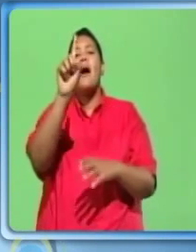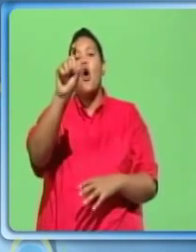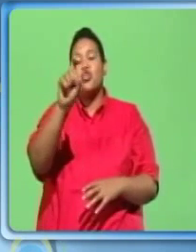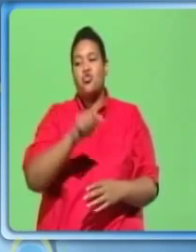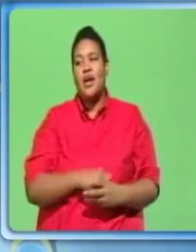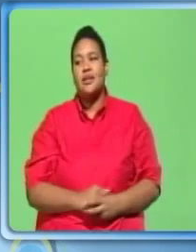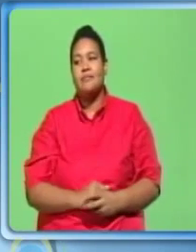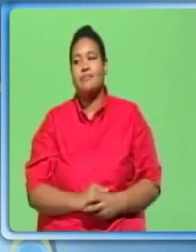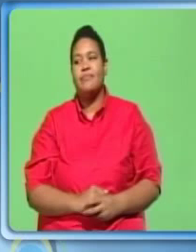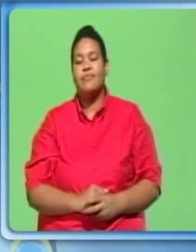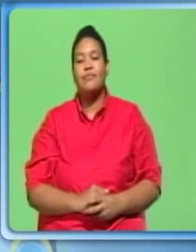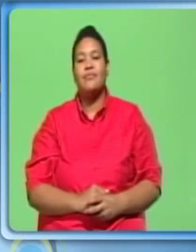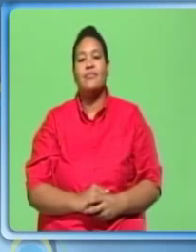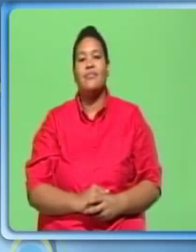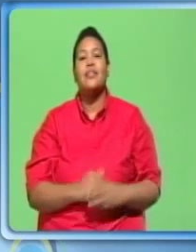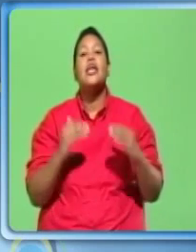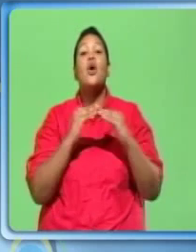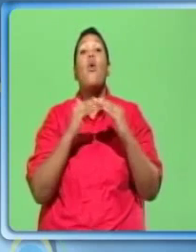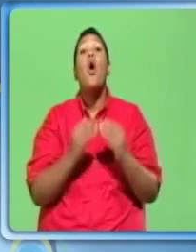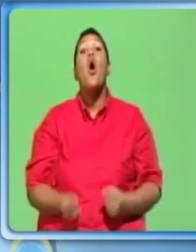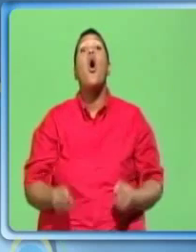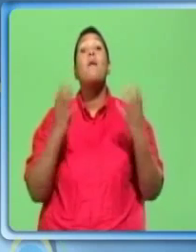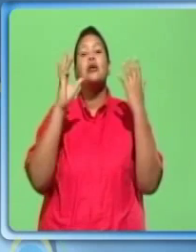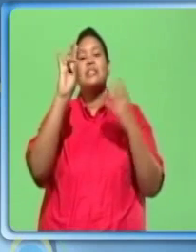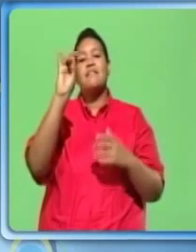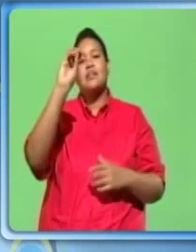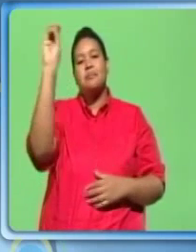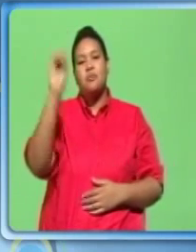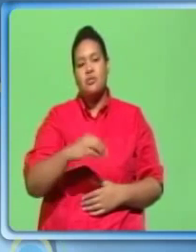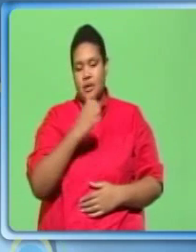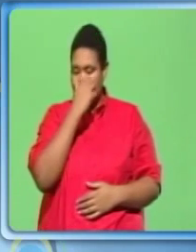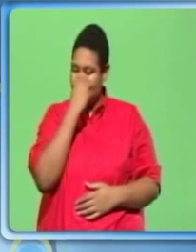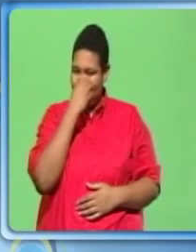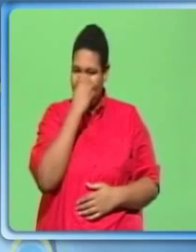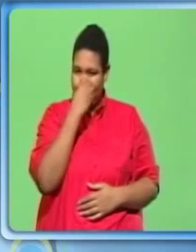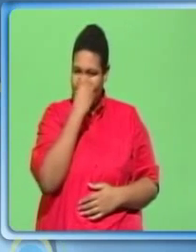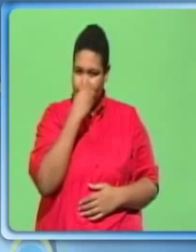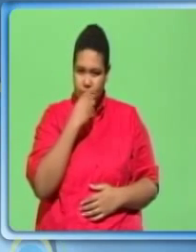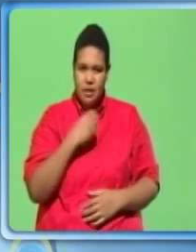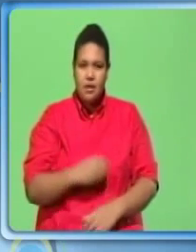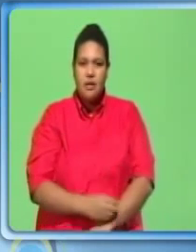100, equaling 70%.